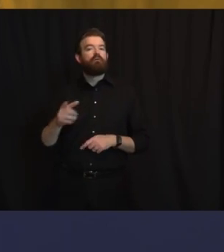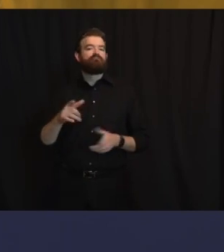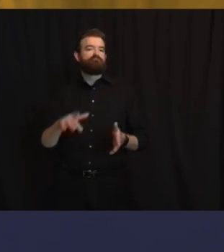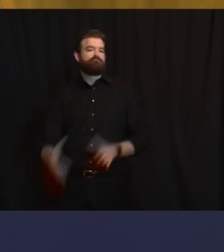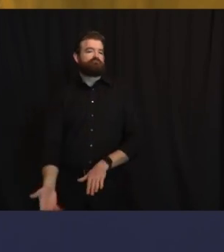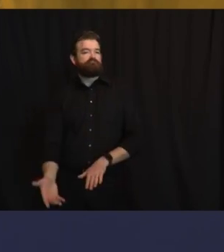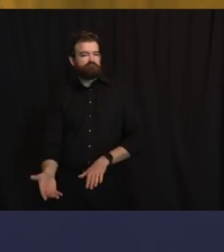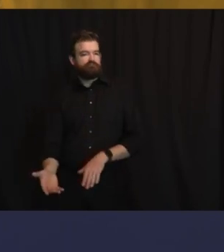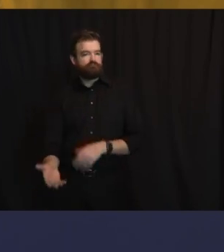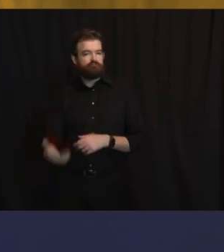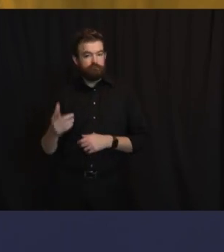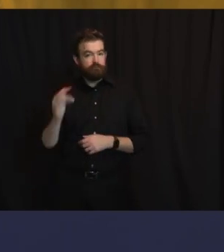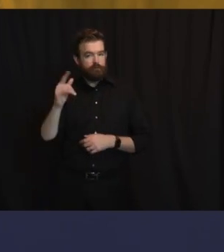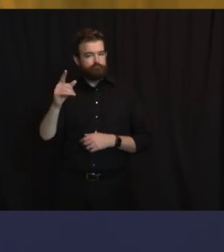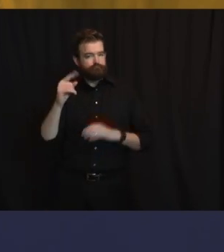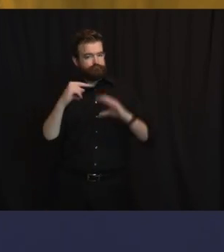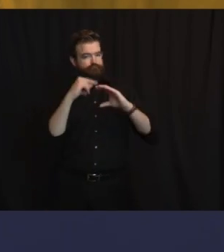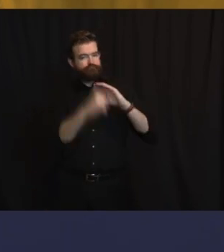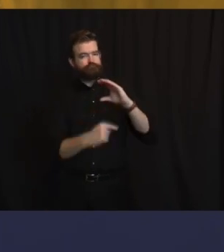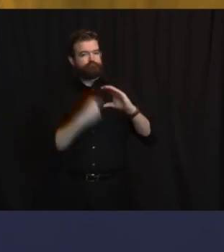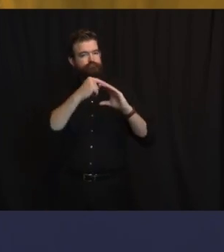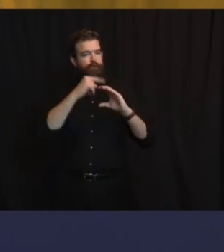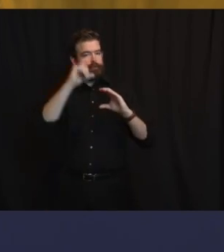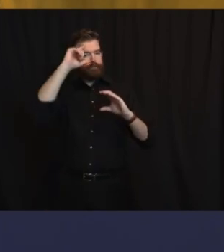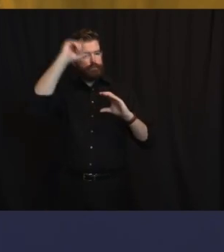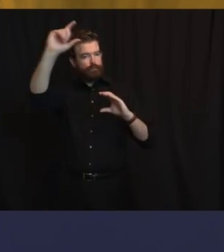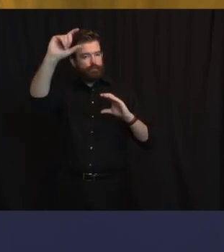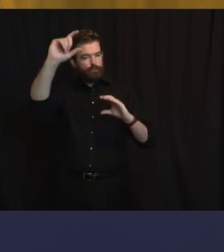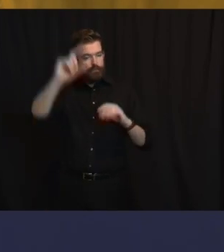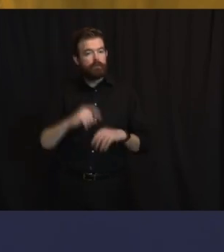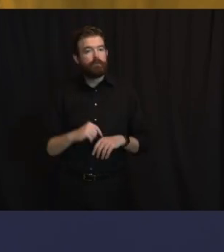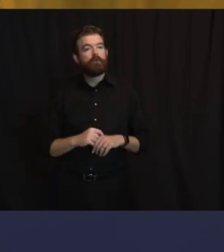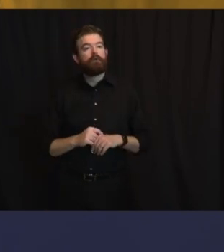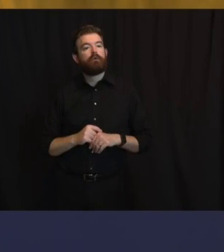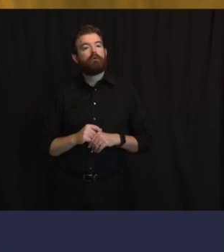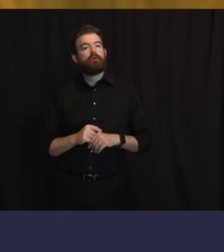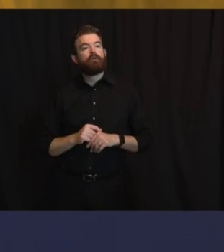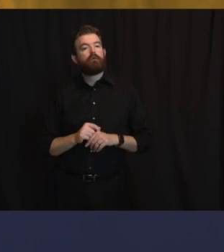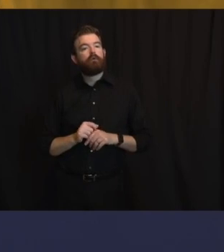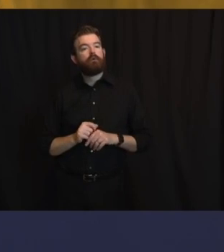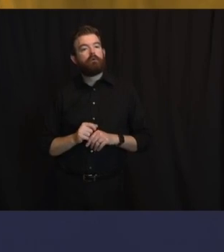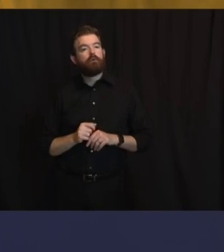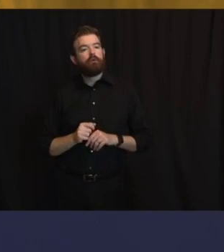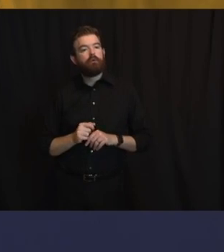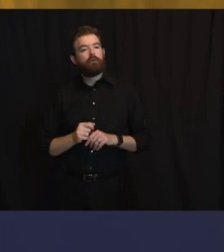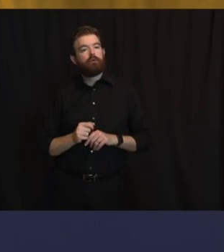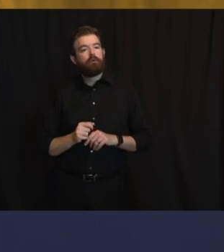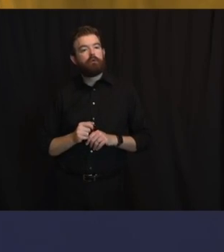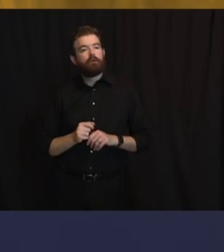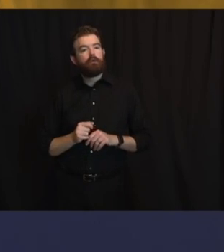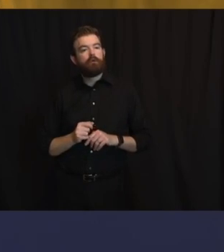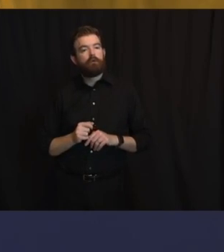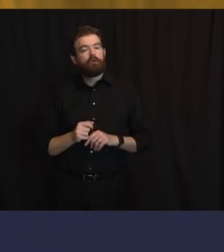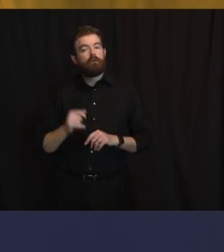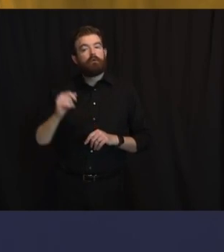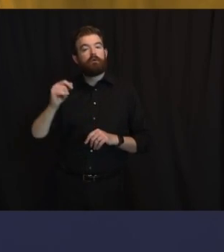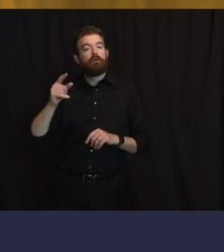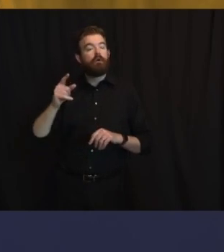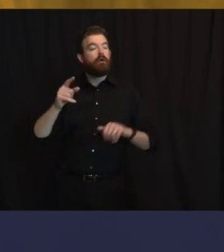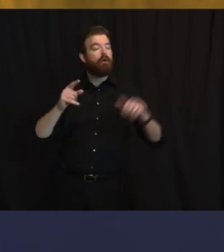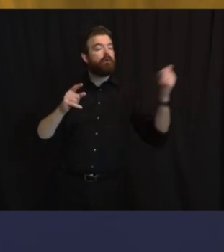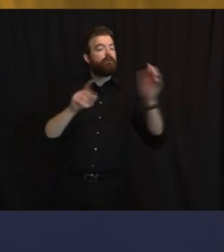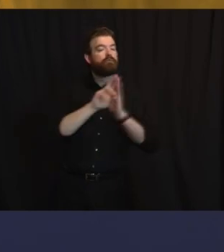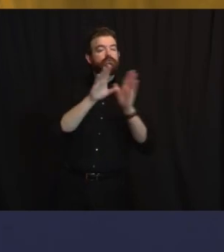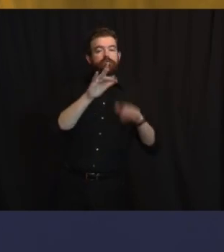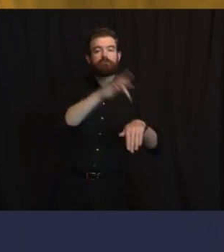while New Jersey's Buzz Aldrin and Neil Armstrong were on the moon. And we were discussing this earlier. Both sides got asked the question, what would you